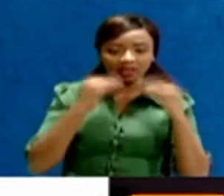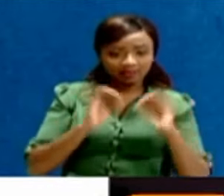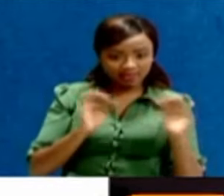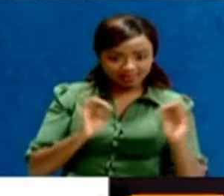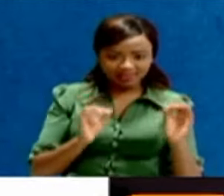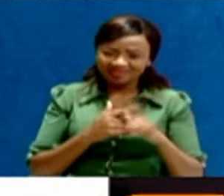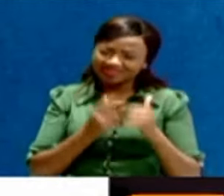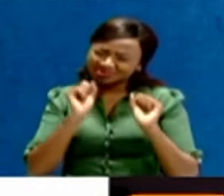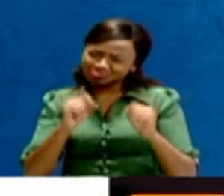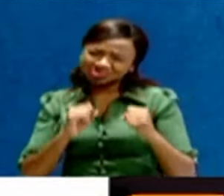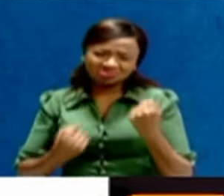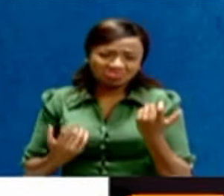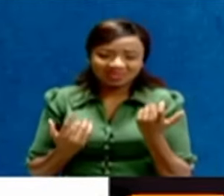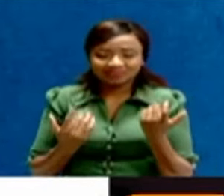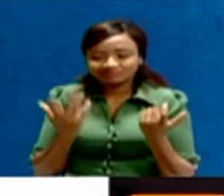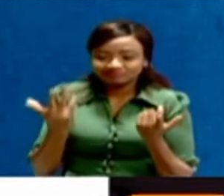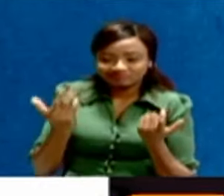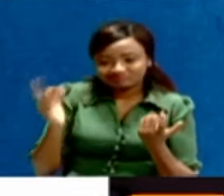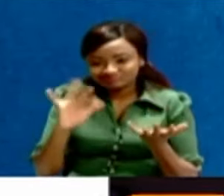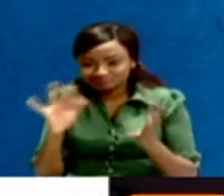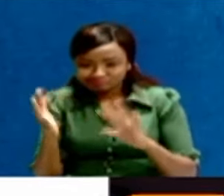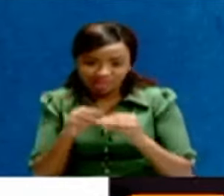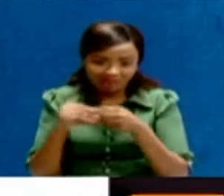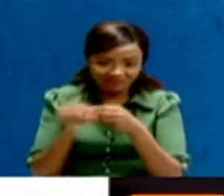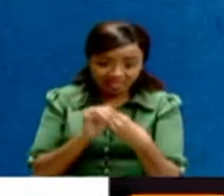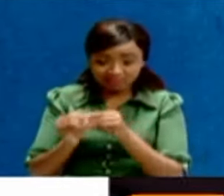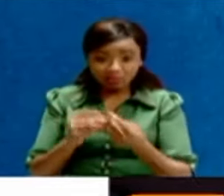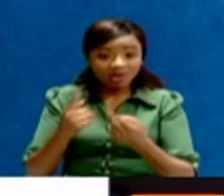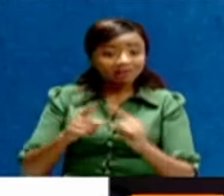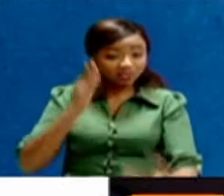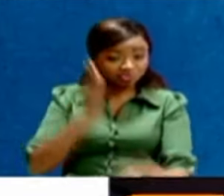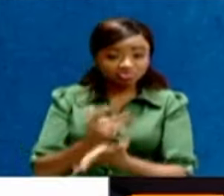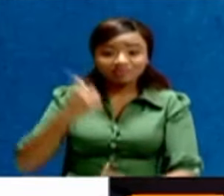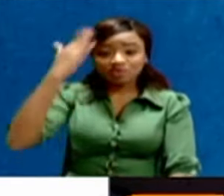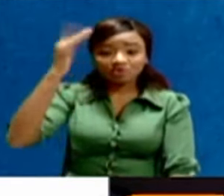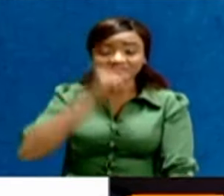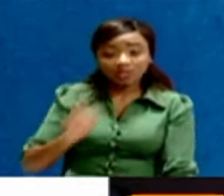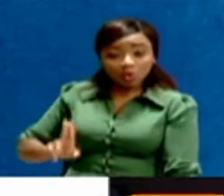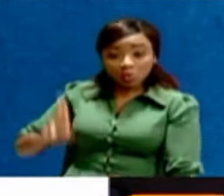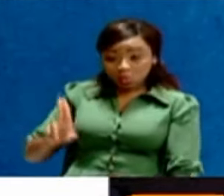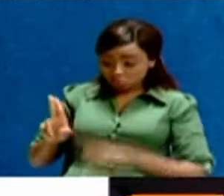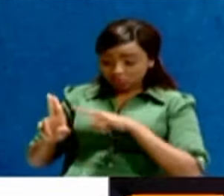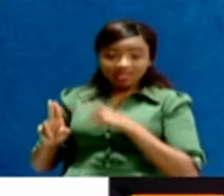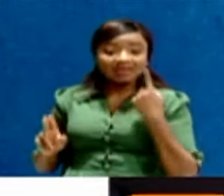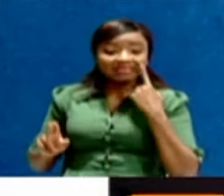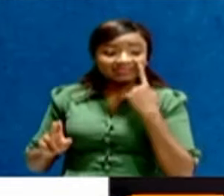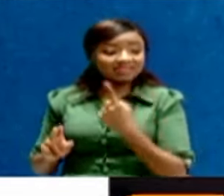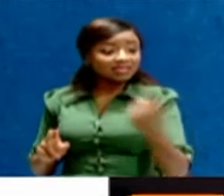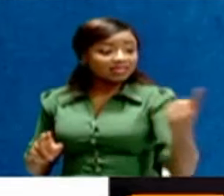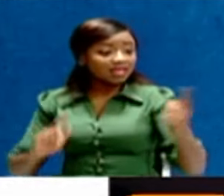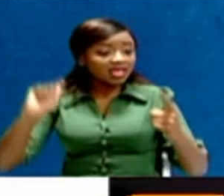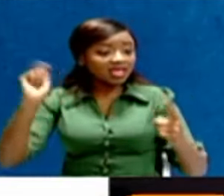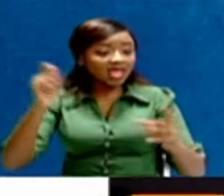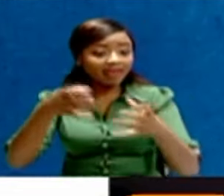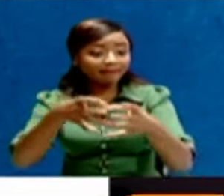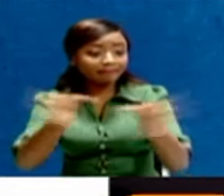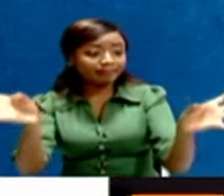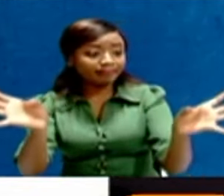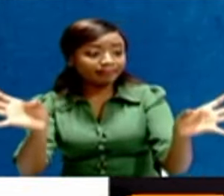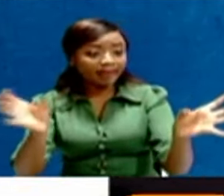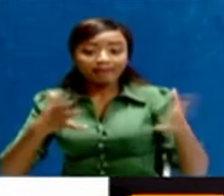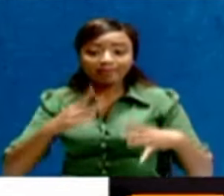entertain certain things. I'm sure where President Uhuru Kenyatta sits, he would not want to see a Kenyan divided. Where the people